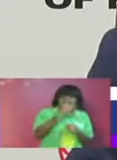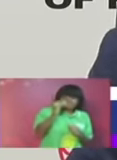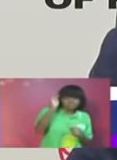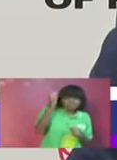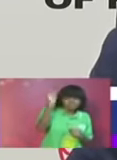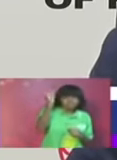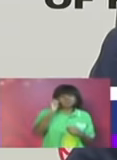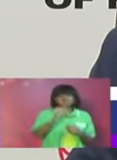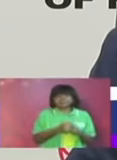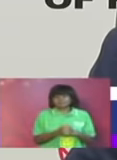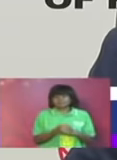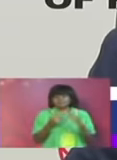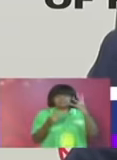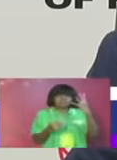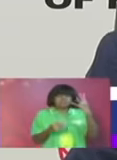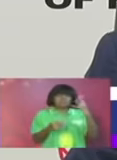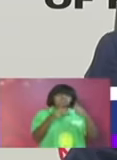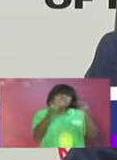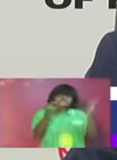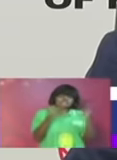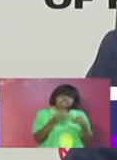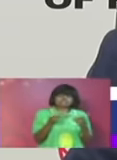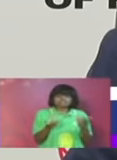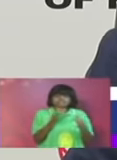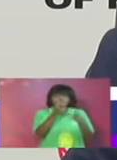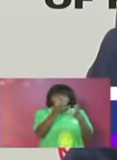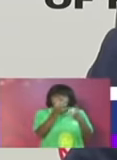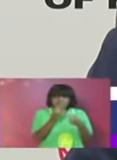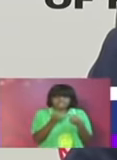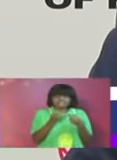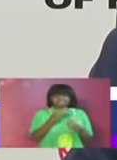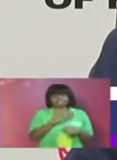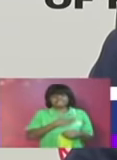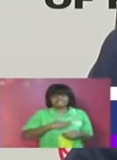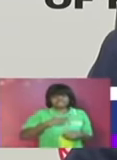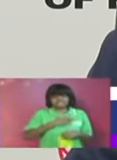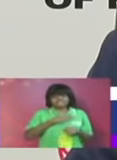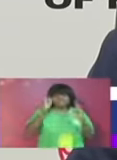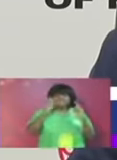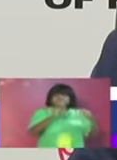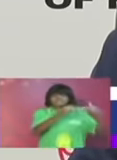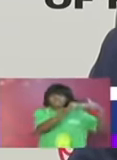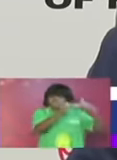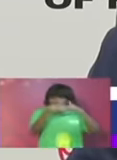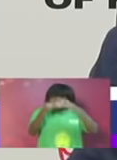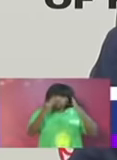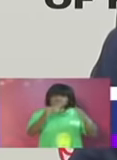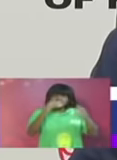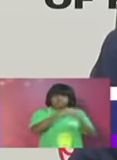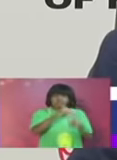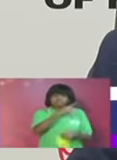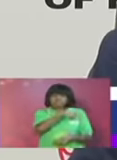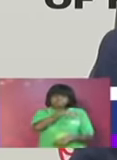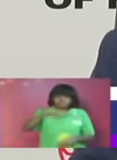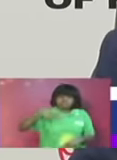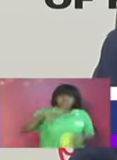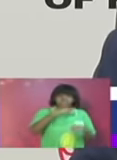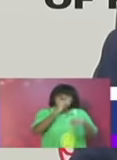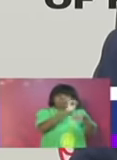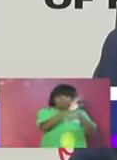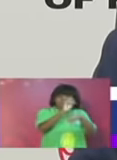or individually, by leadership at the level of their members of parliament, their councillors, THA,